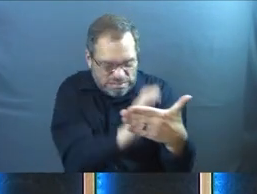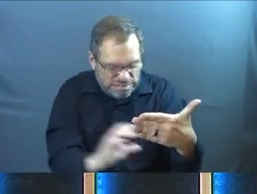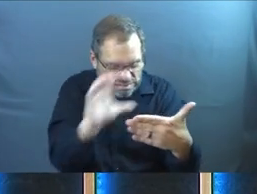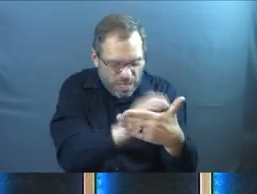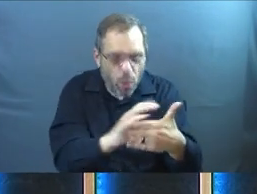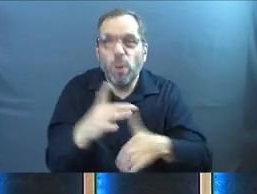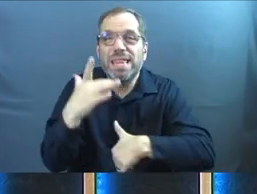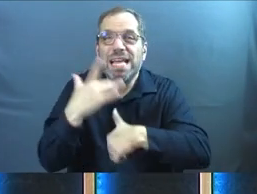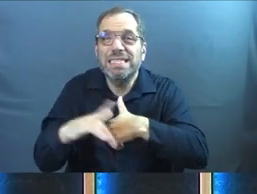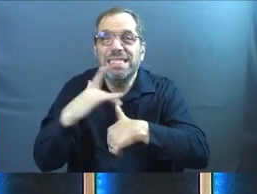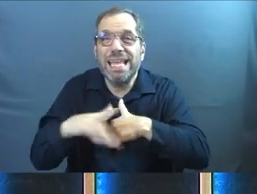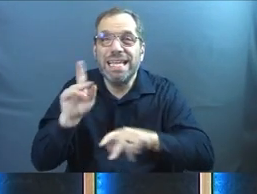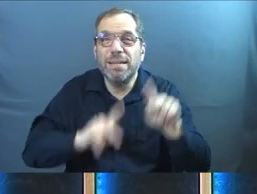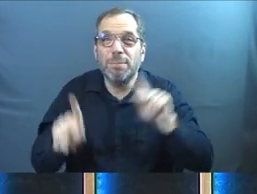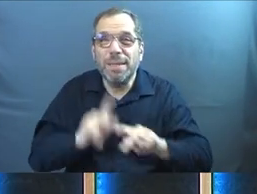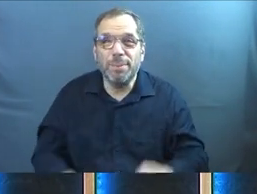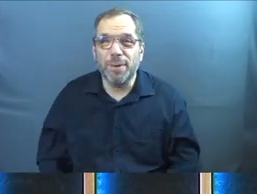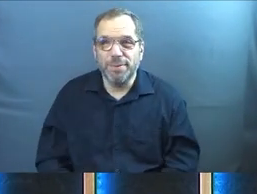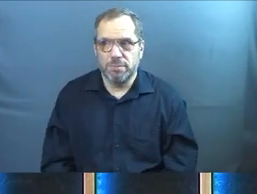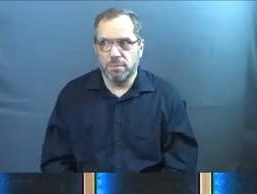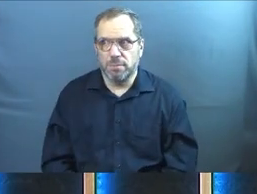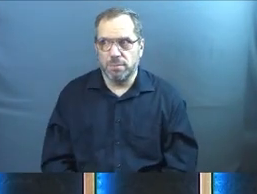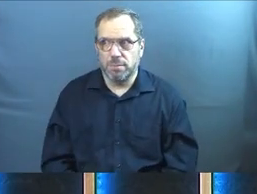with naked people in them.